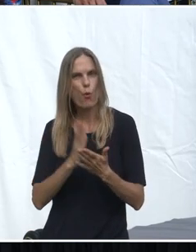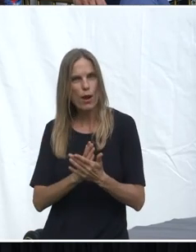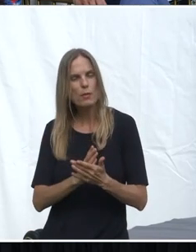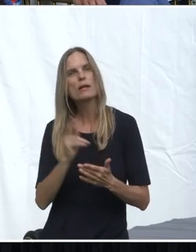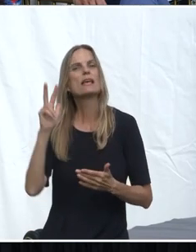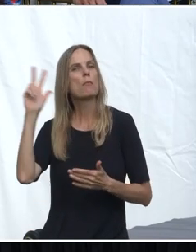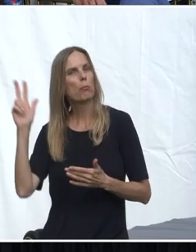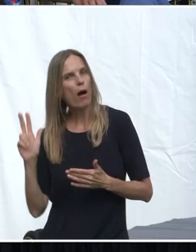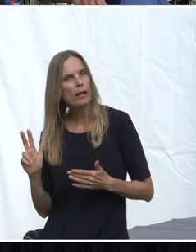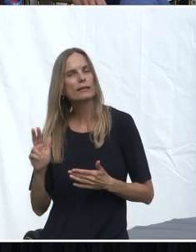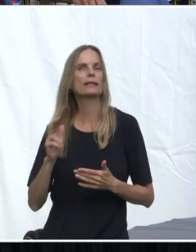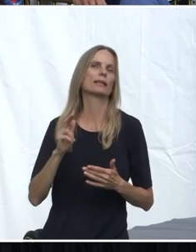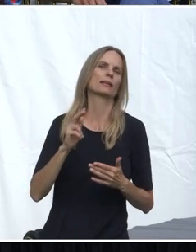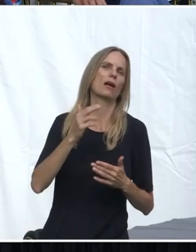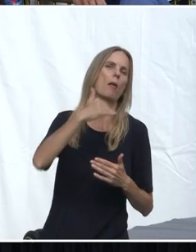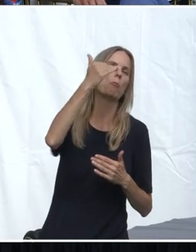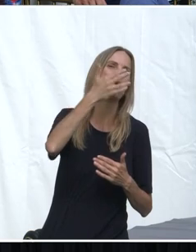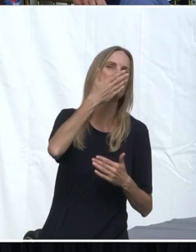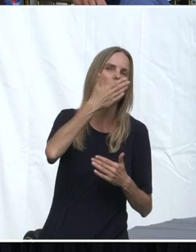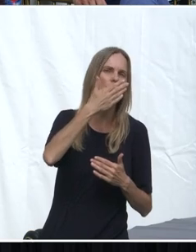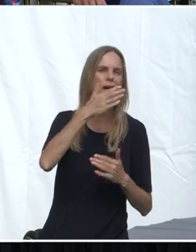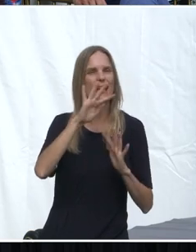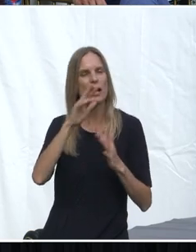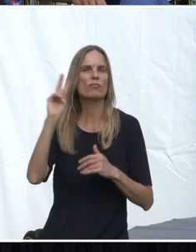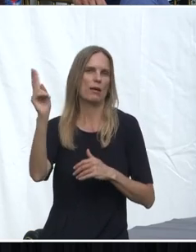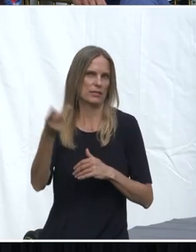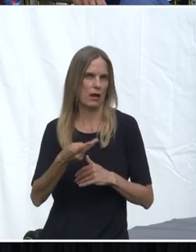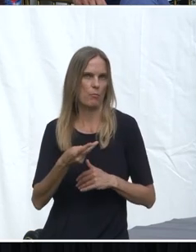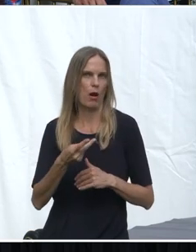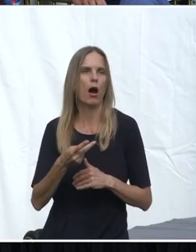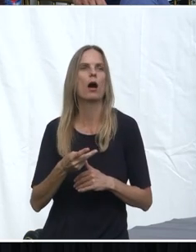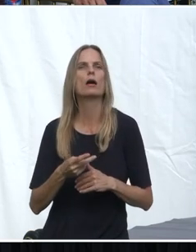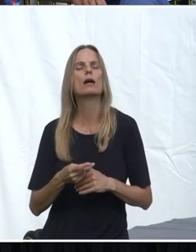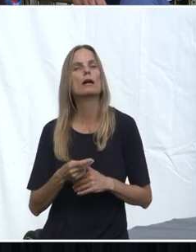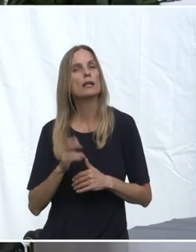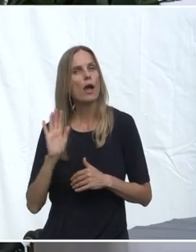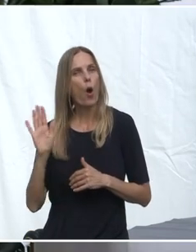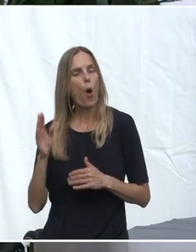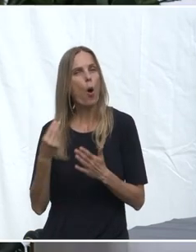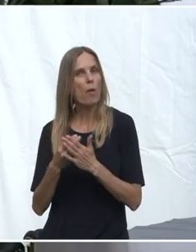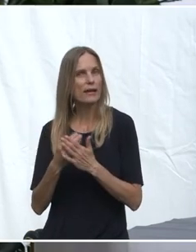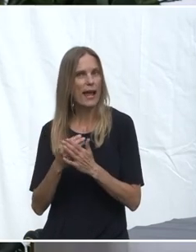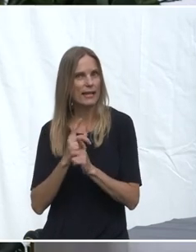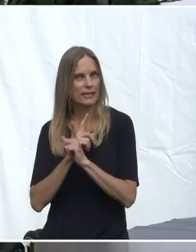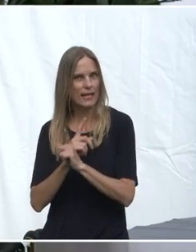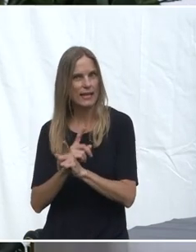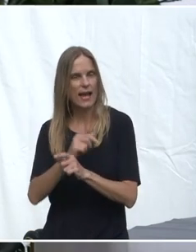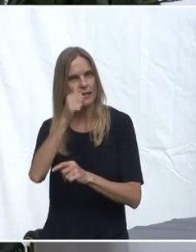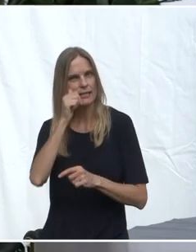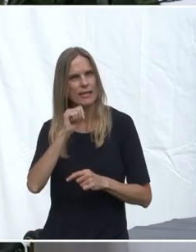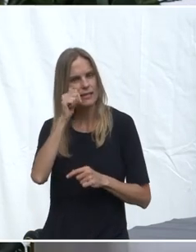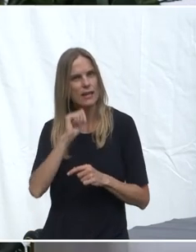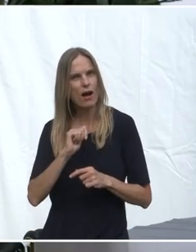Baltics and Nordics are almost similar. So as for your example, Aria, so dear women, please don't bully us if we